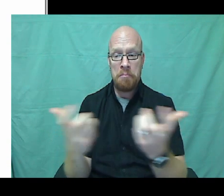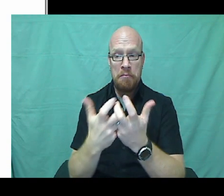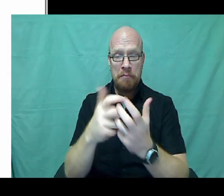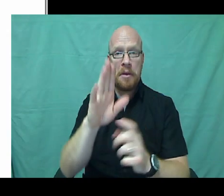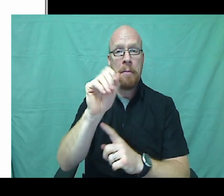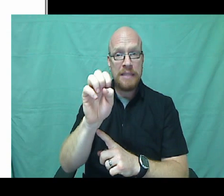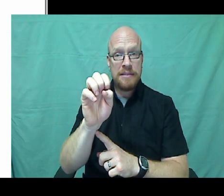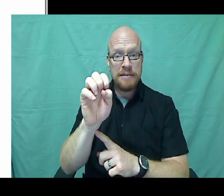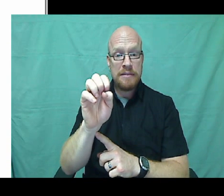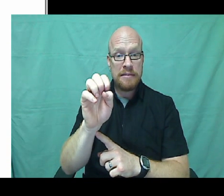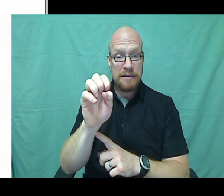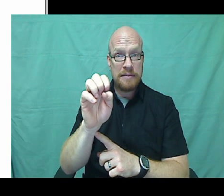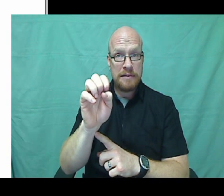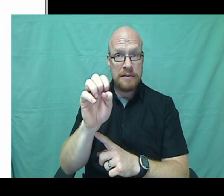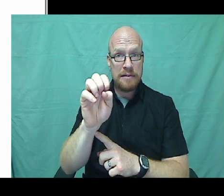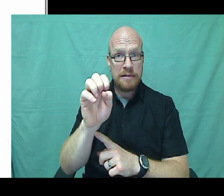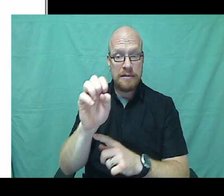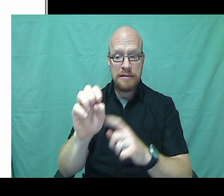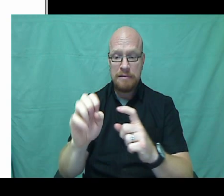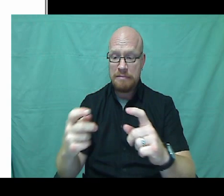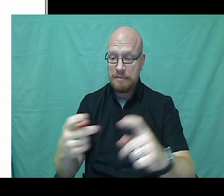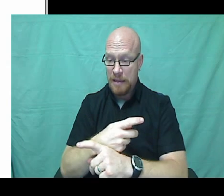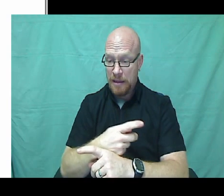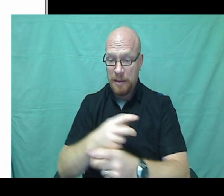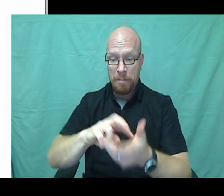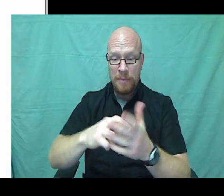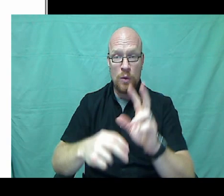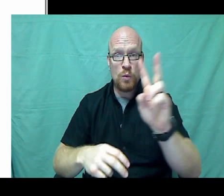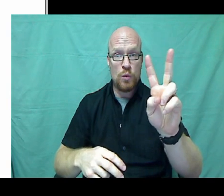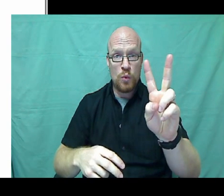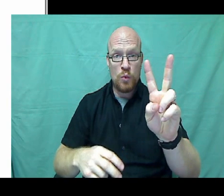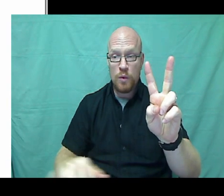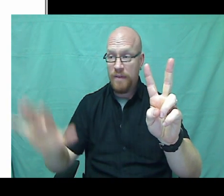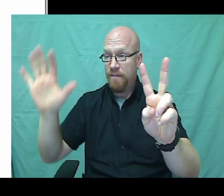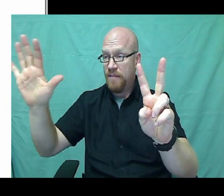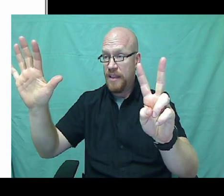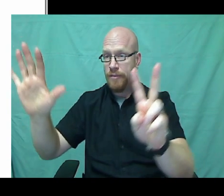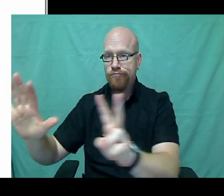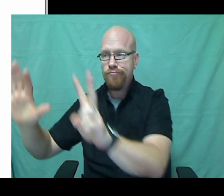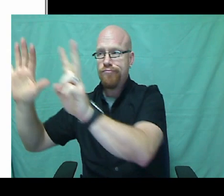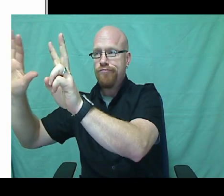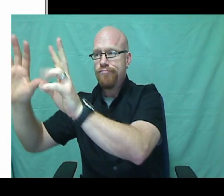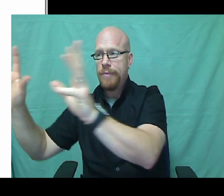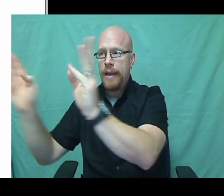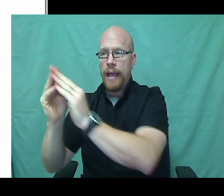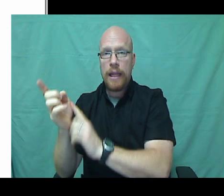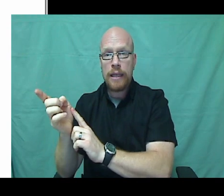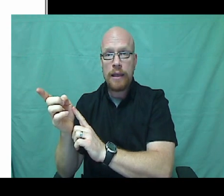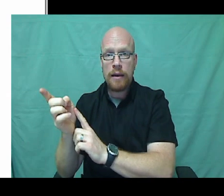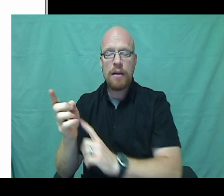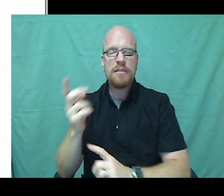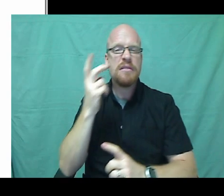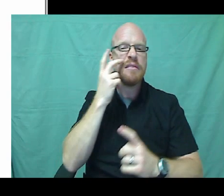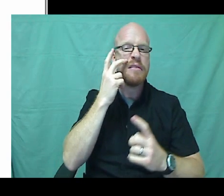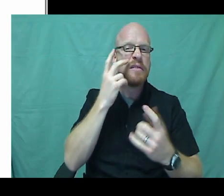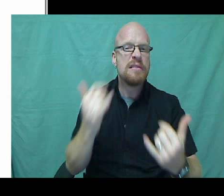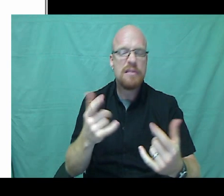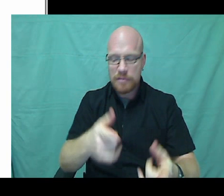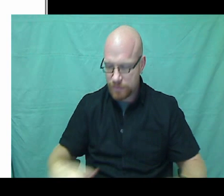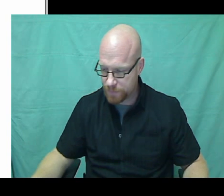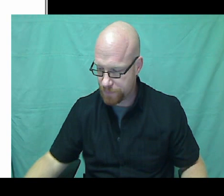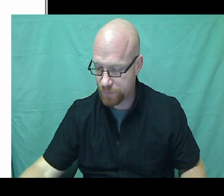x squared and x to the 5th. The bases match. Therefore, we can add 2 and 5 to get a